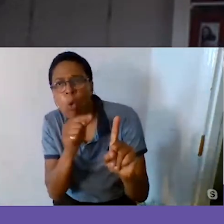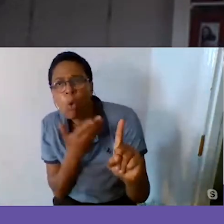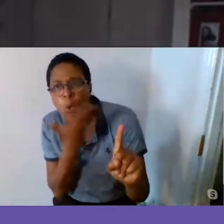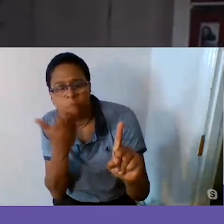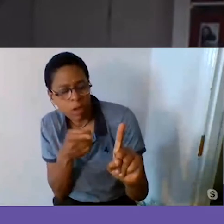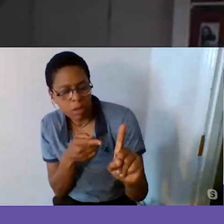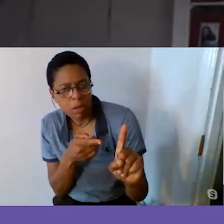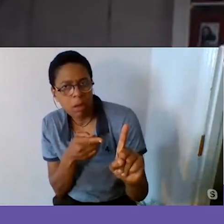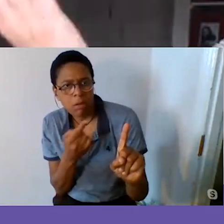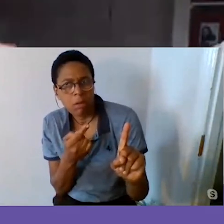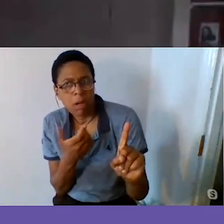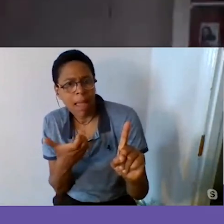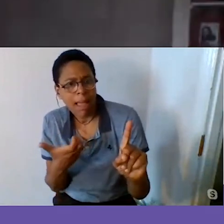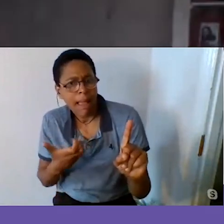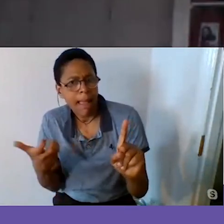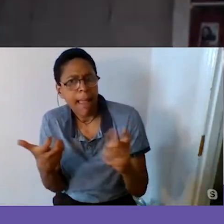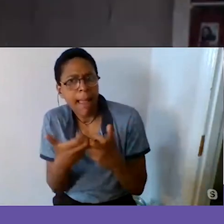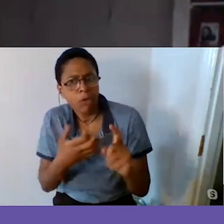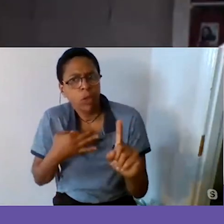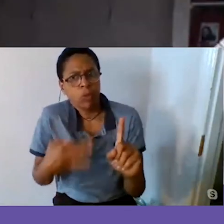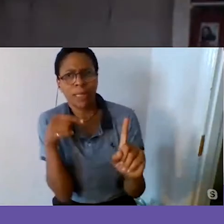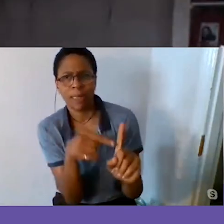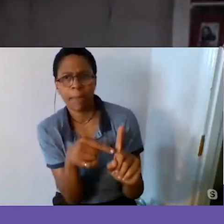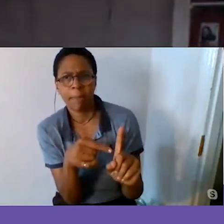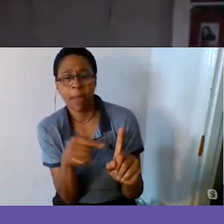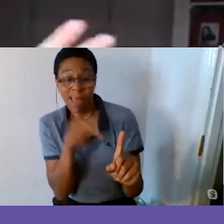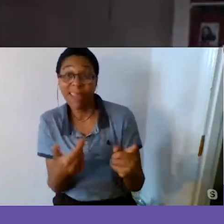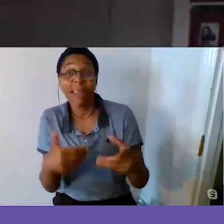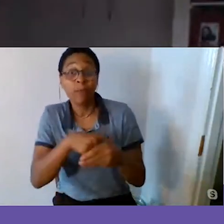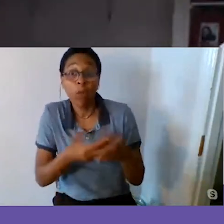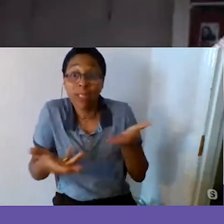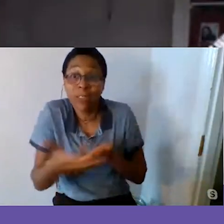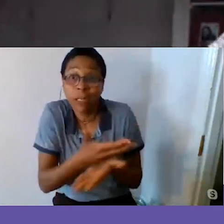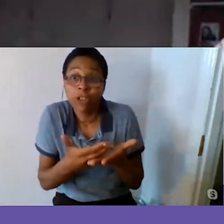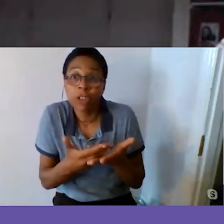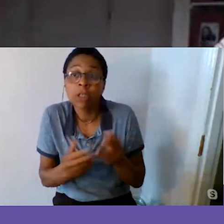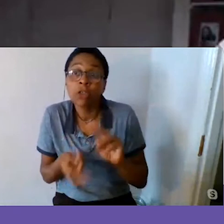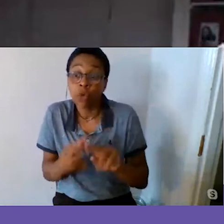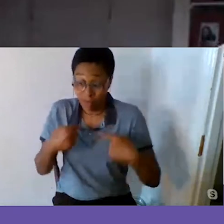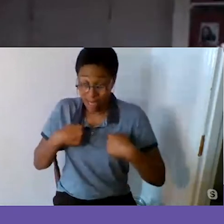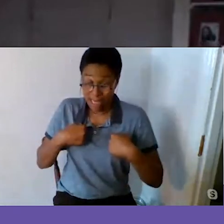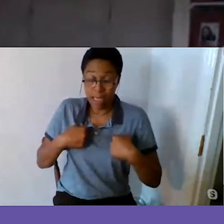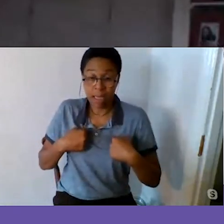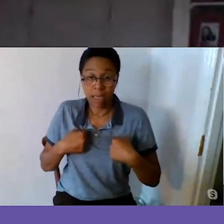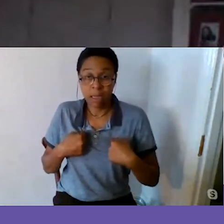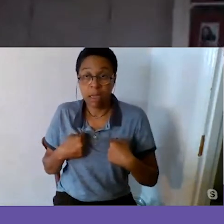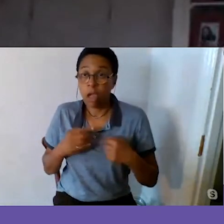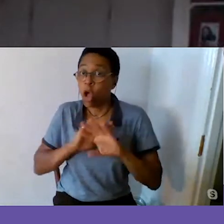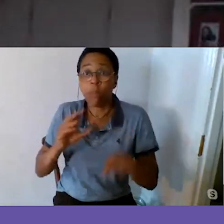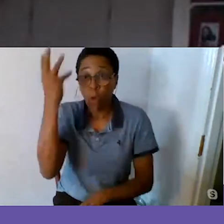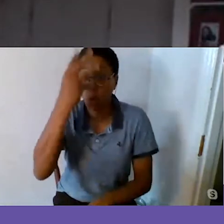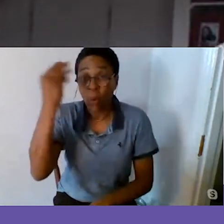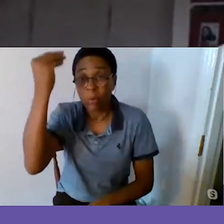if you're not Arab and you want to do something to it, if you're not queer and you want to like do something like a queer platform, like, you just